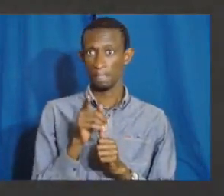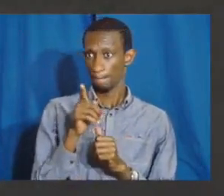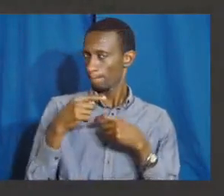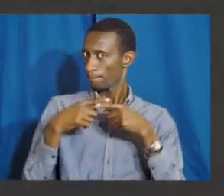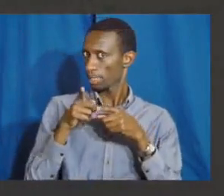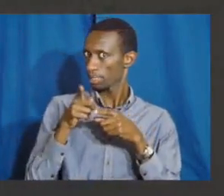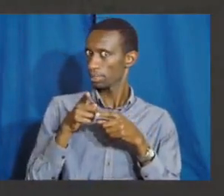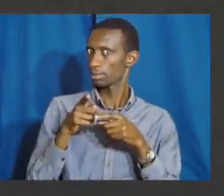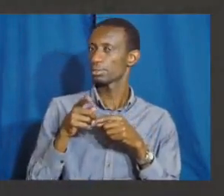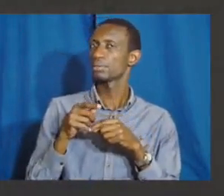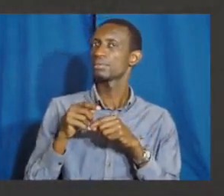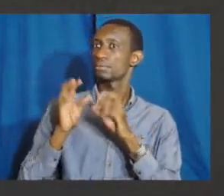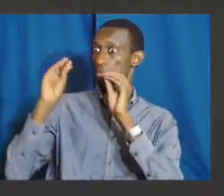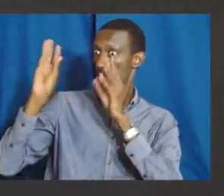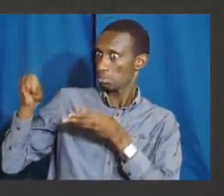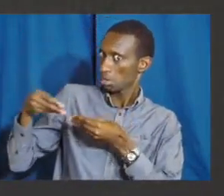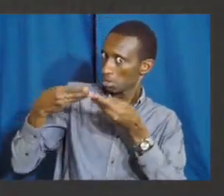to find